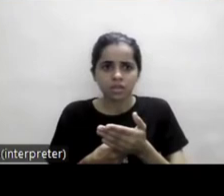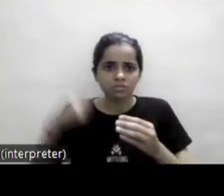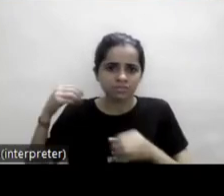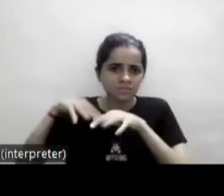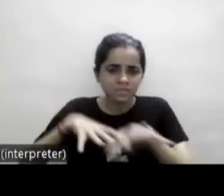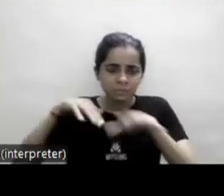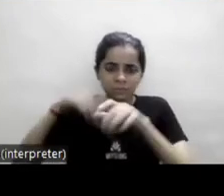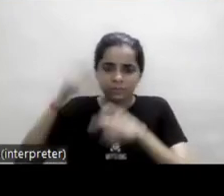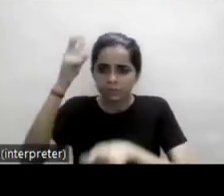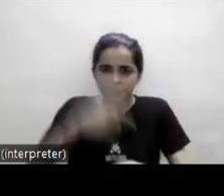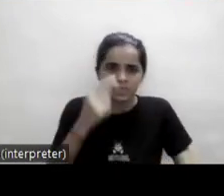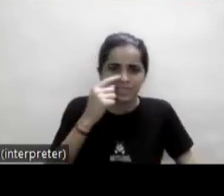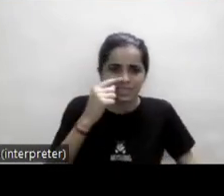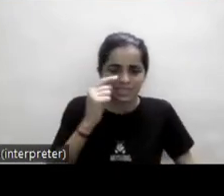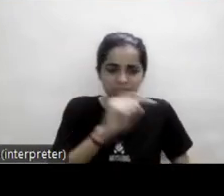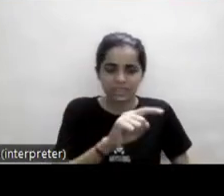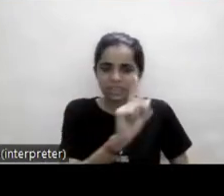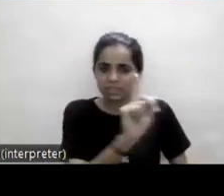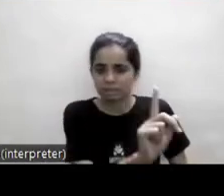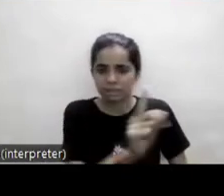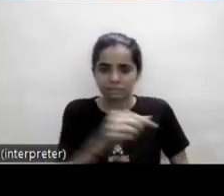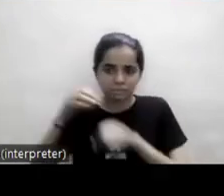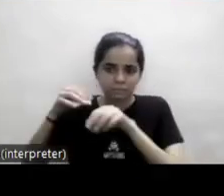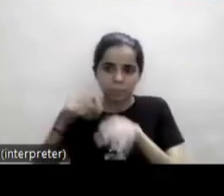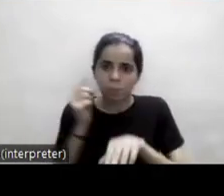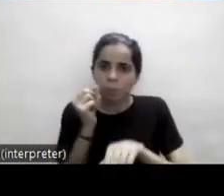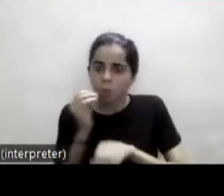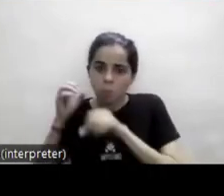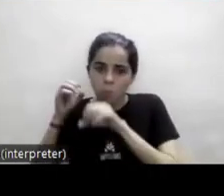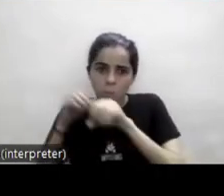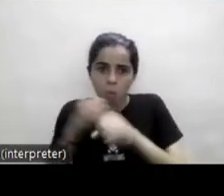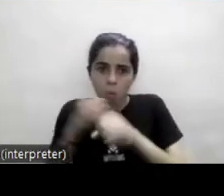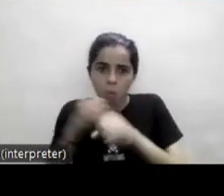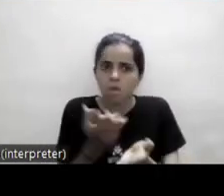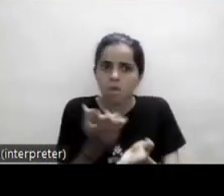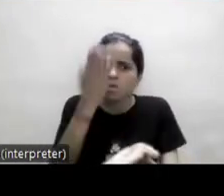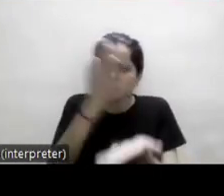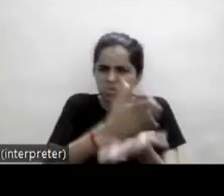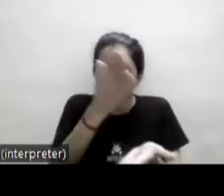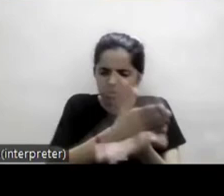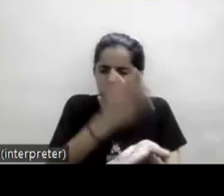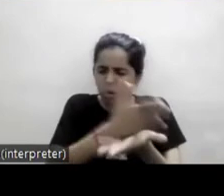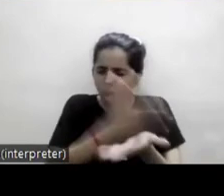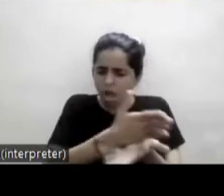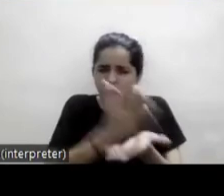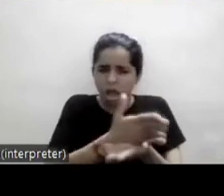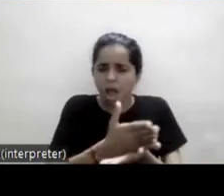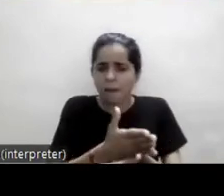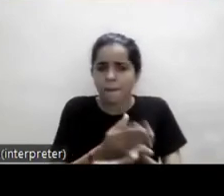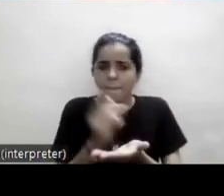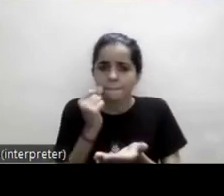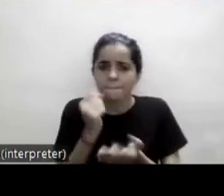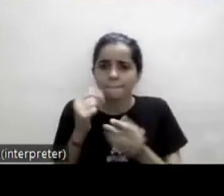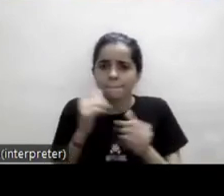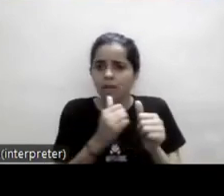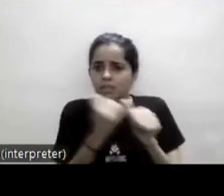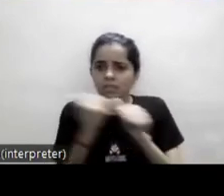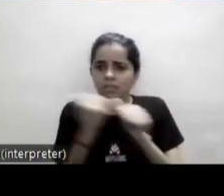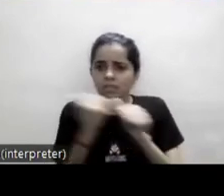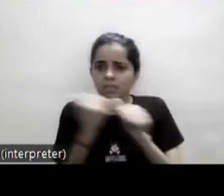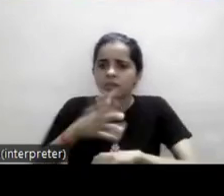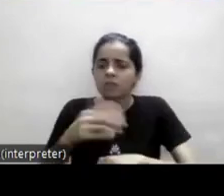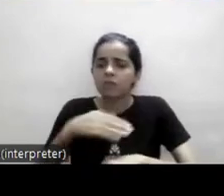not in a stable state of mind, and they are asking her to stop and have something. Later, you would see